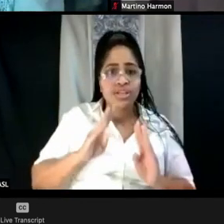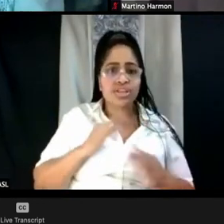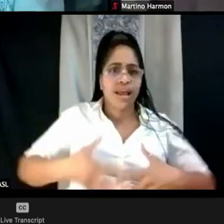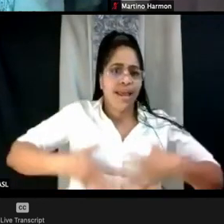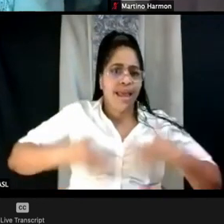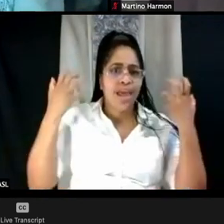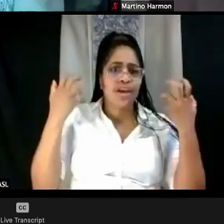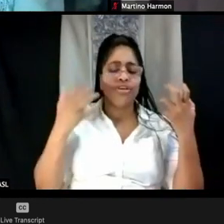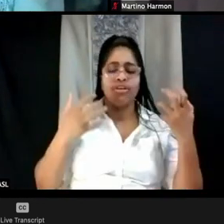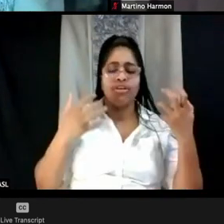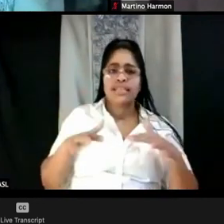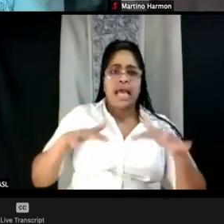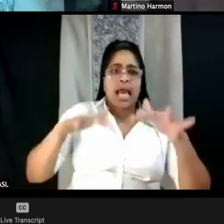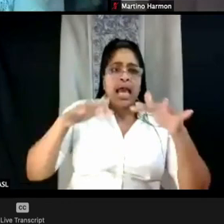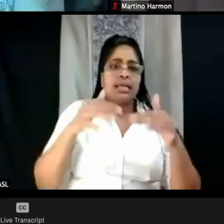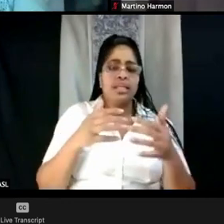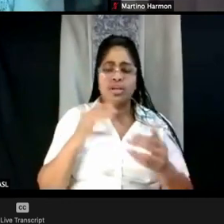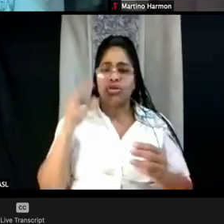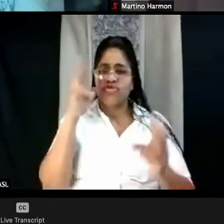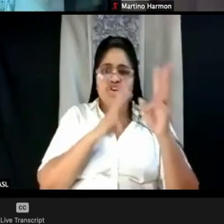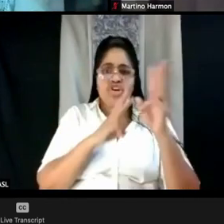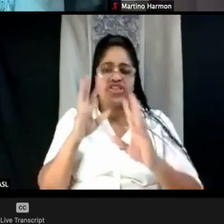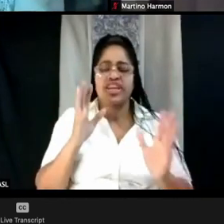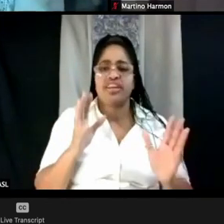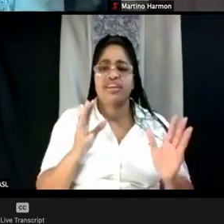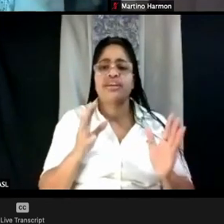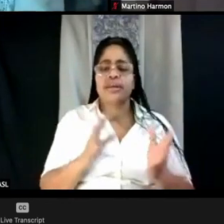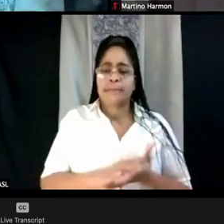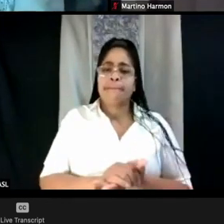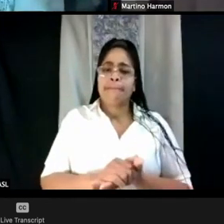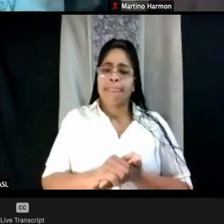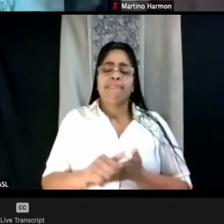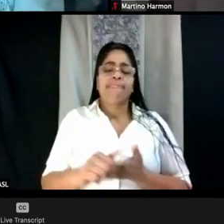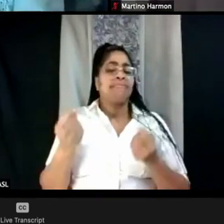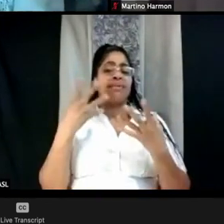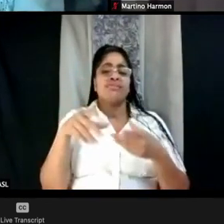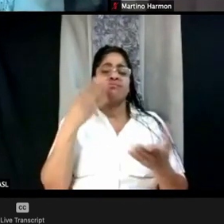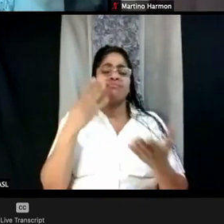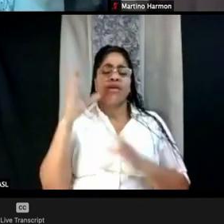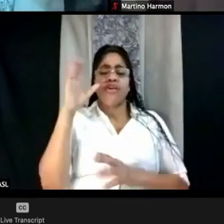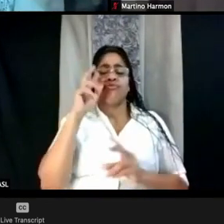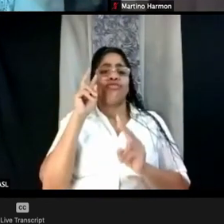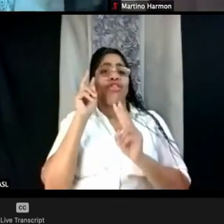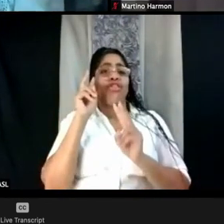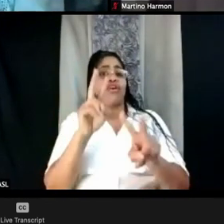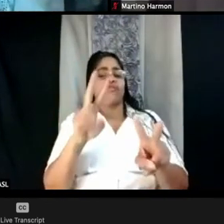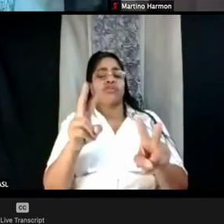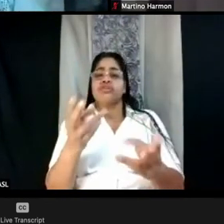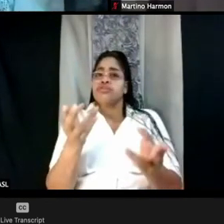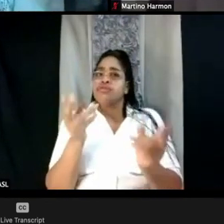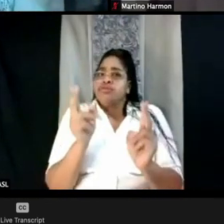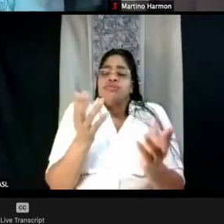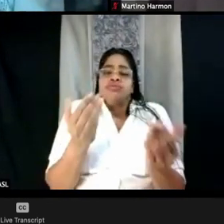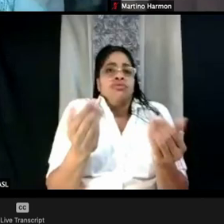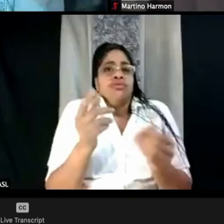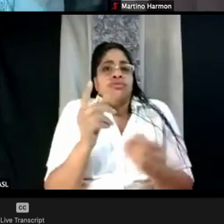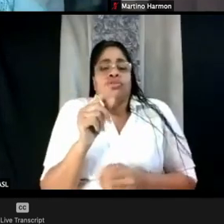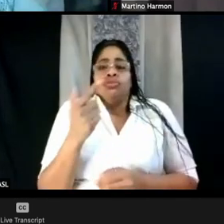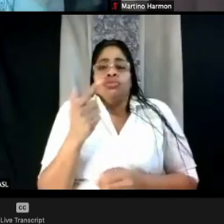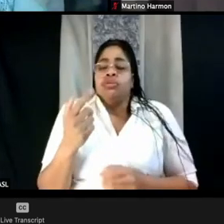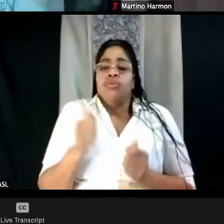anger, anxiety, worry, and many of you may be looking forward to 2021 with some sense of